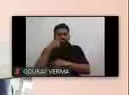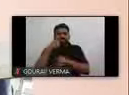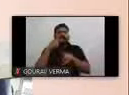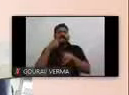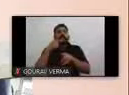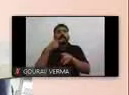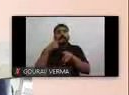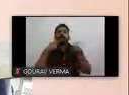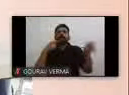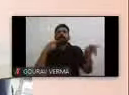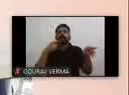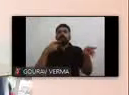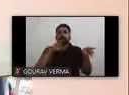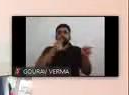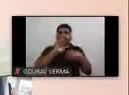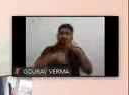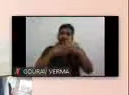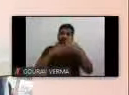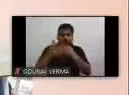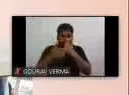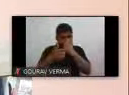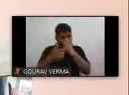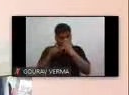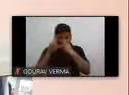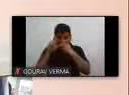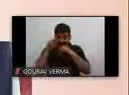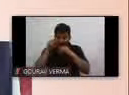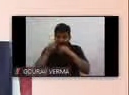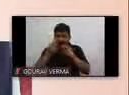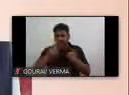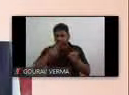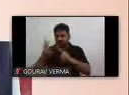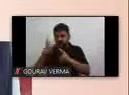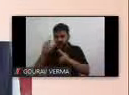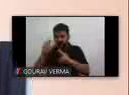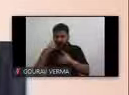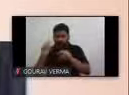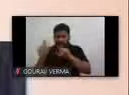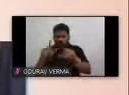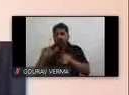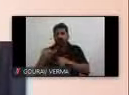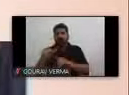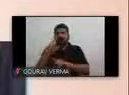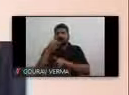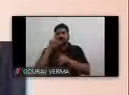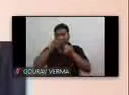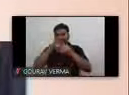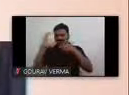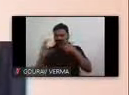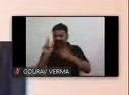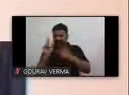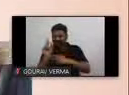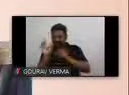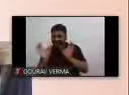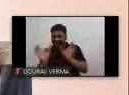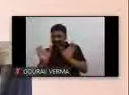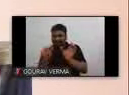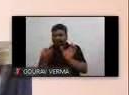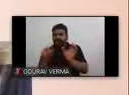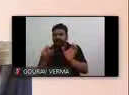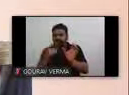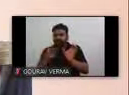Then later, another picture comes. I don't know whether that's in this. Another picture comes where the child